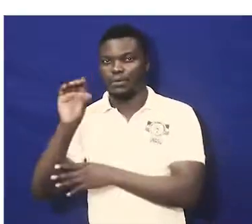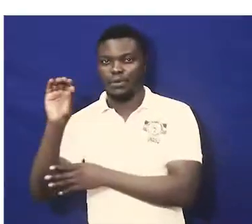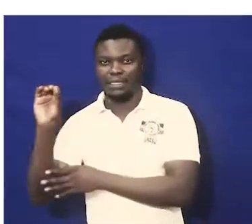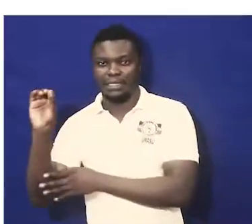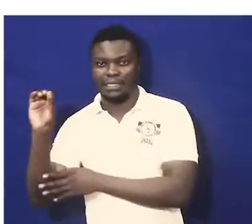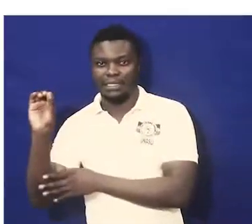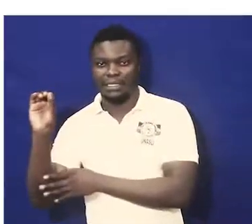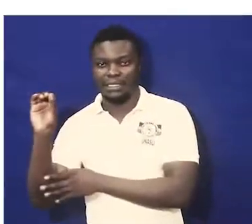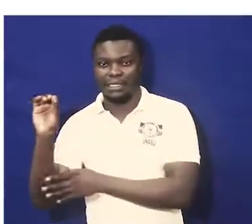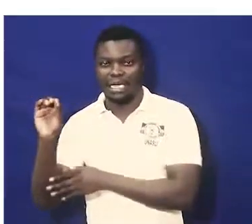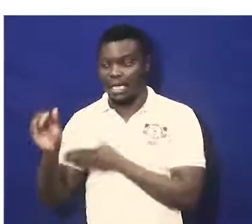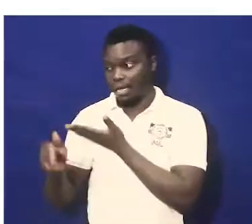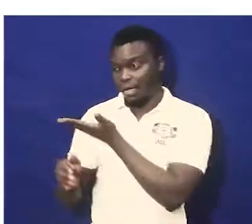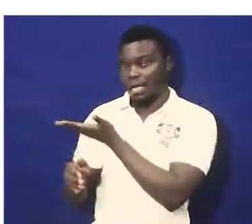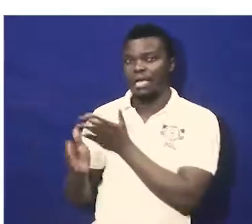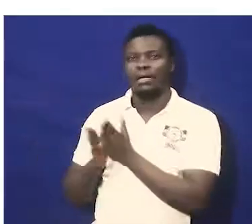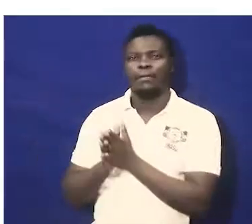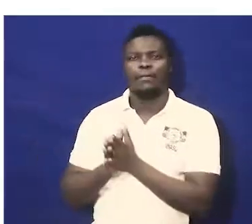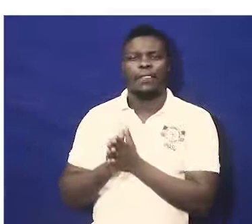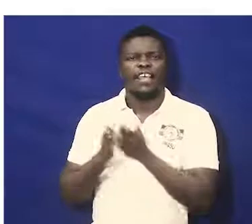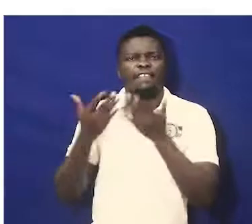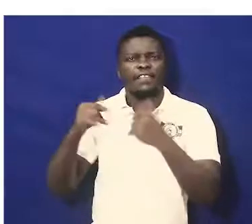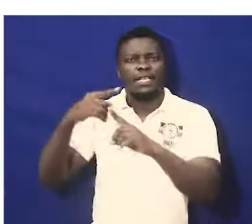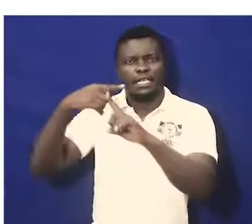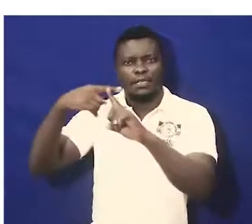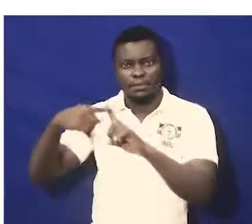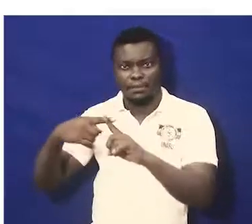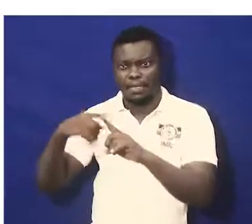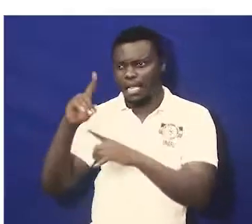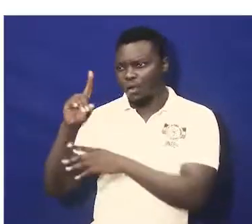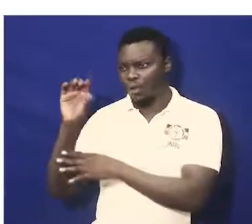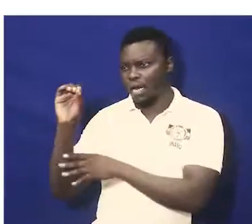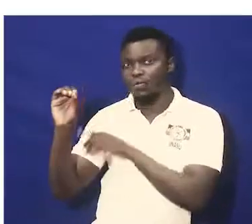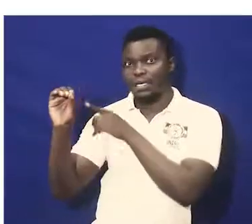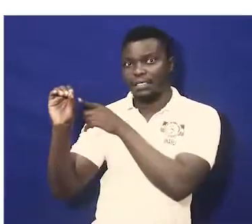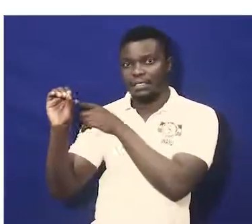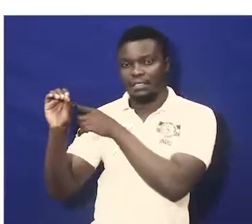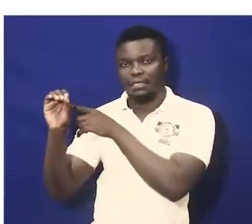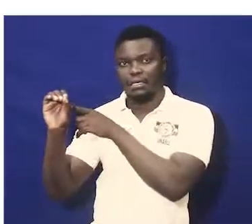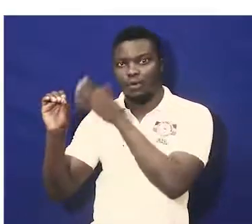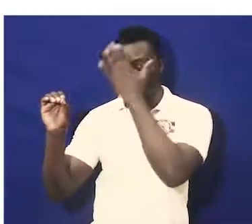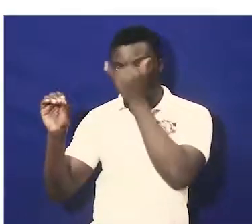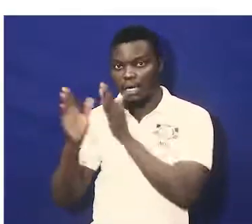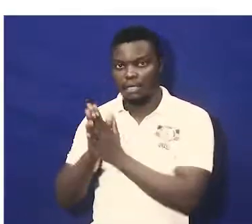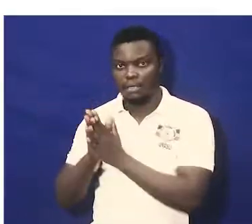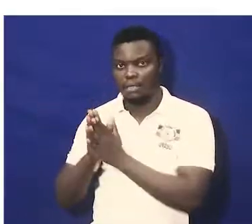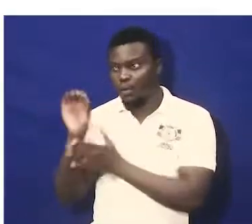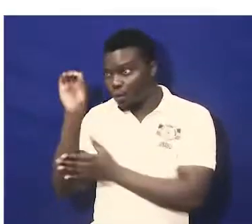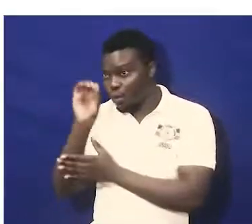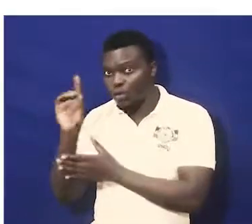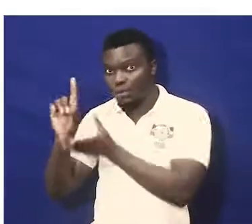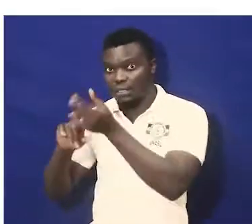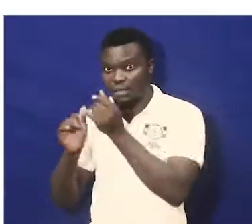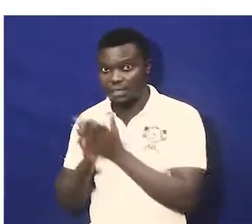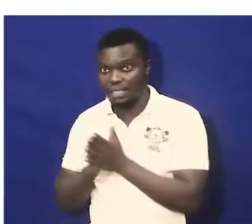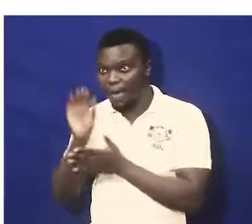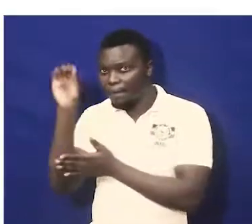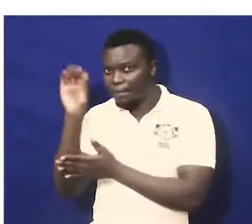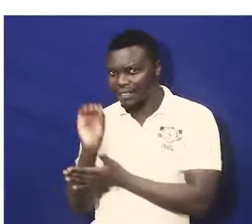100. Now, when you multiply by 100, it's because you're looking for percentage